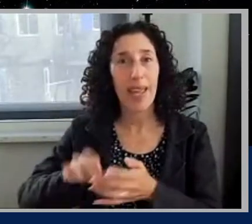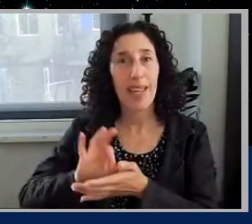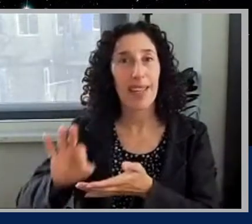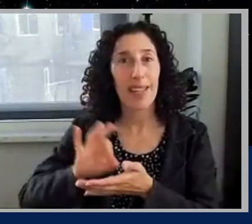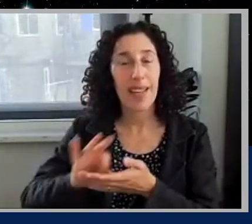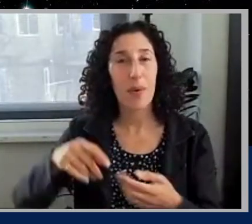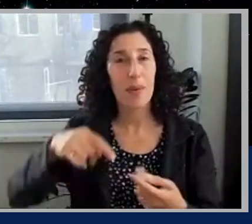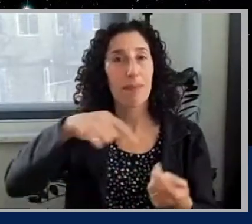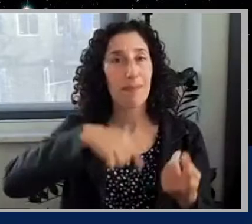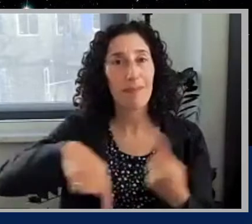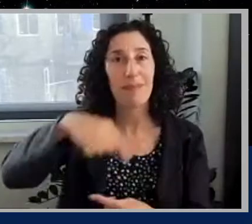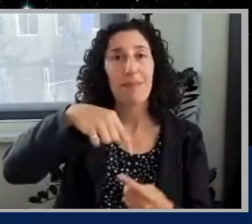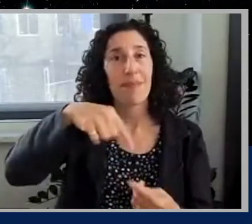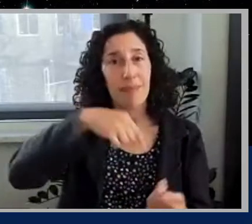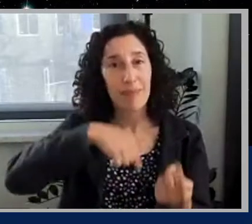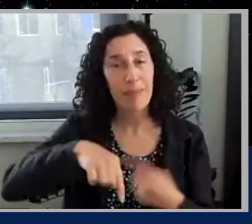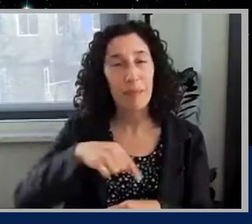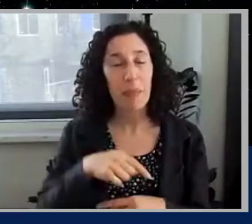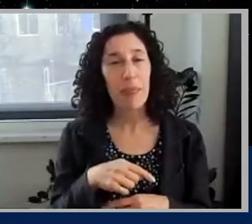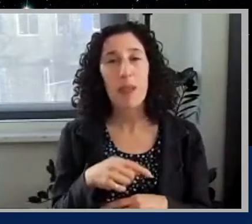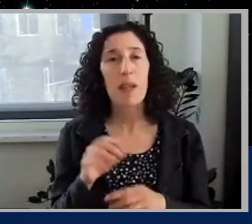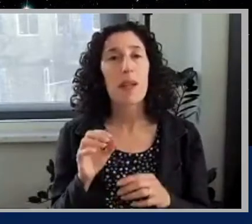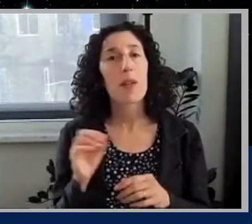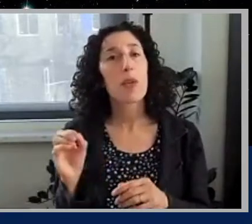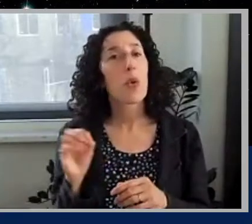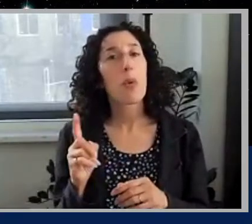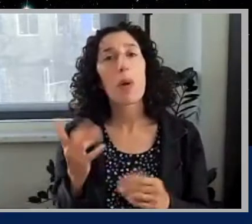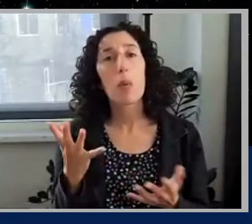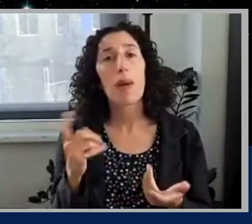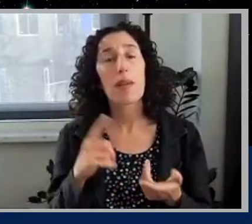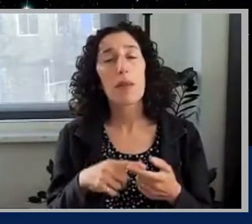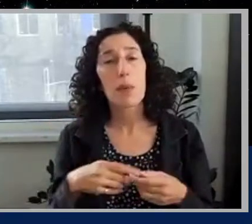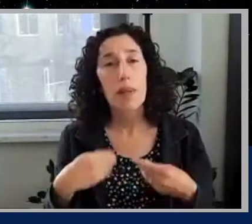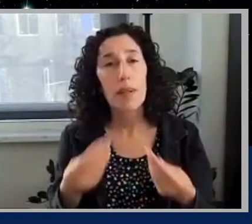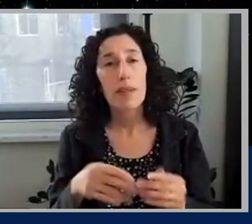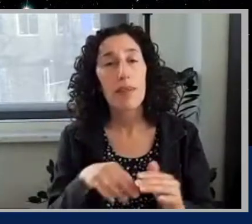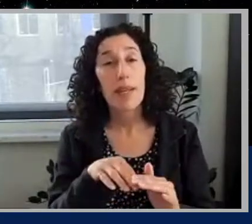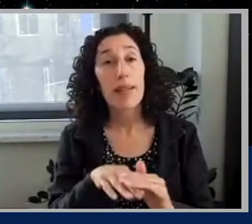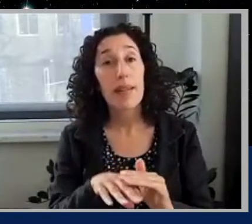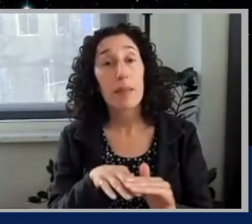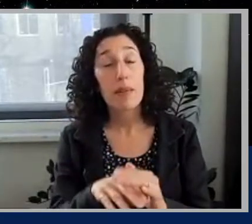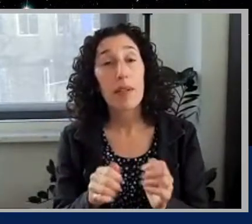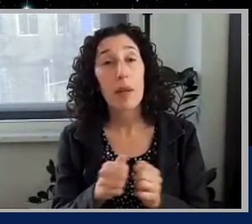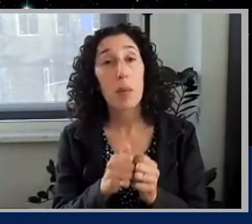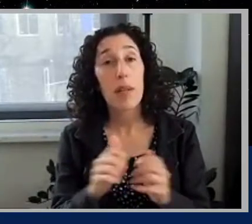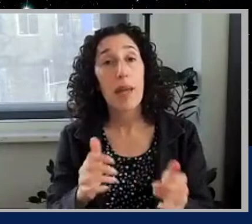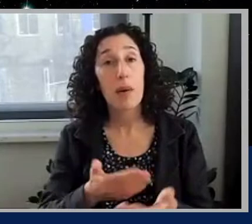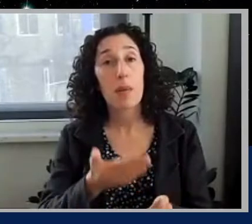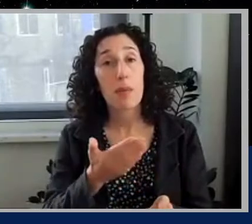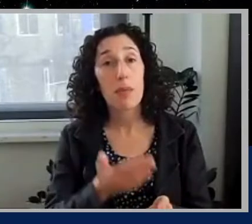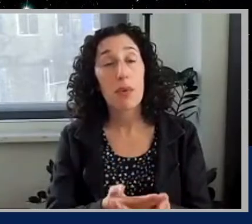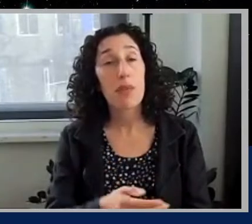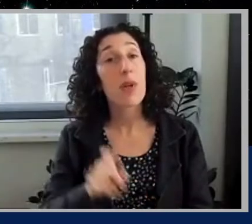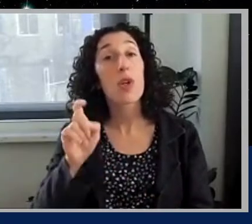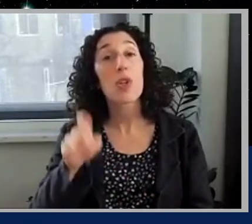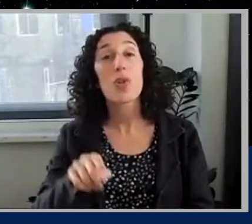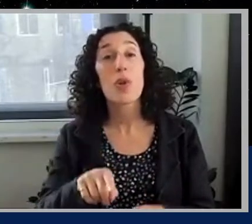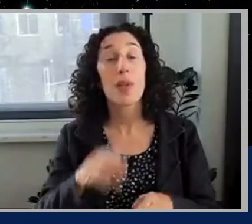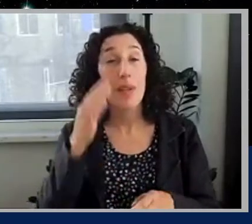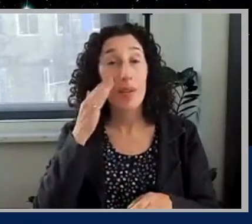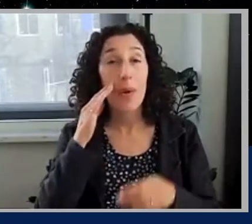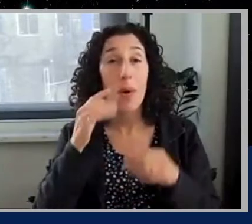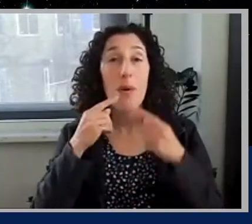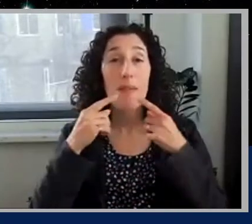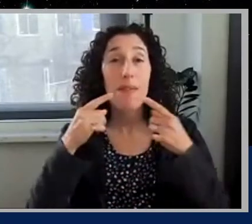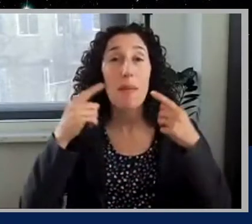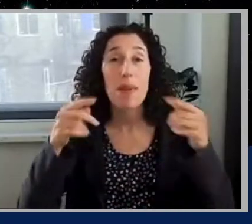Jackie Monkevich frequently quotes Field of Dreams and says, if we build it, they will come. If we make an accessible space, then the people that we